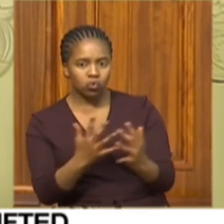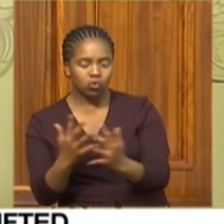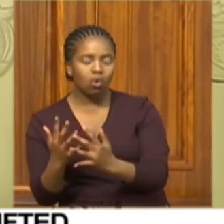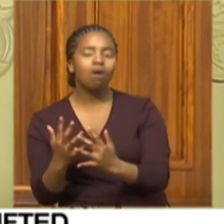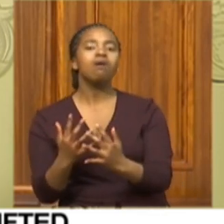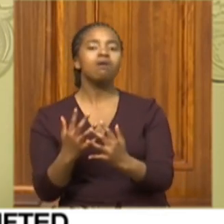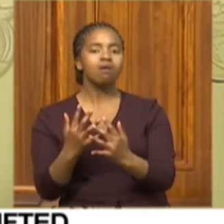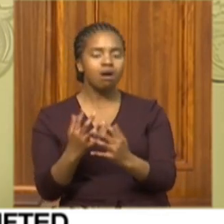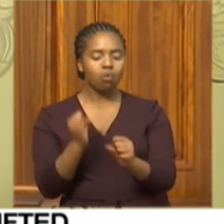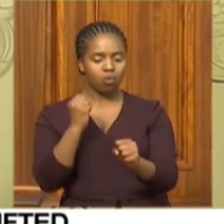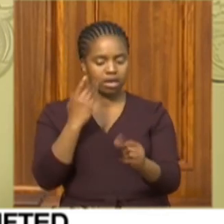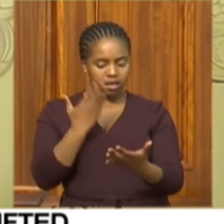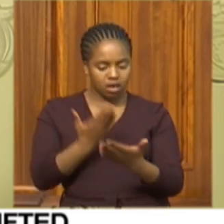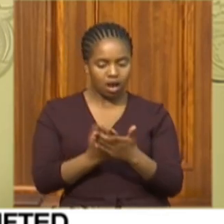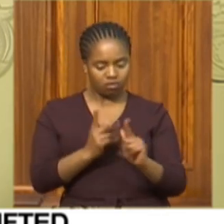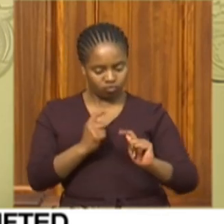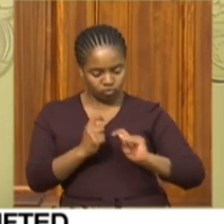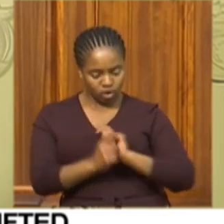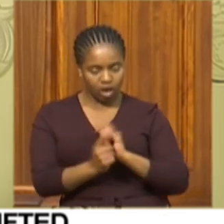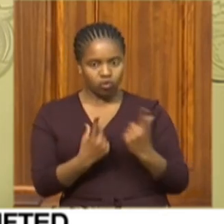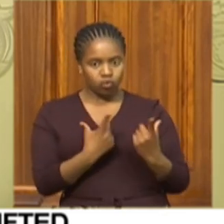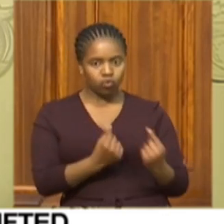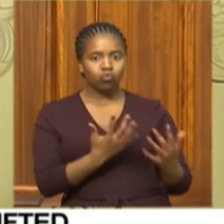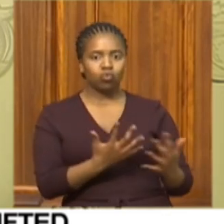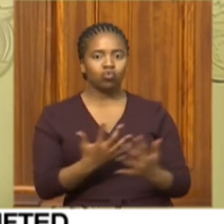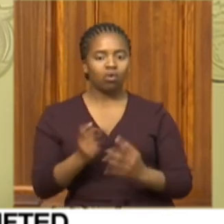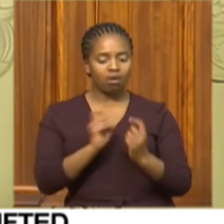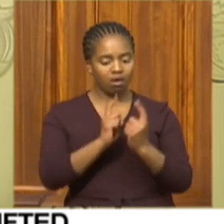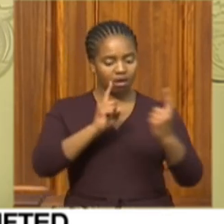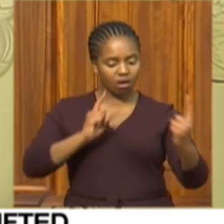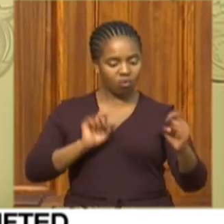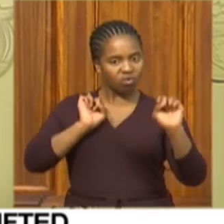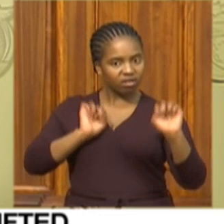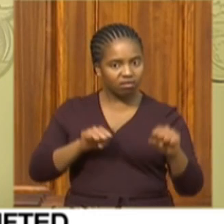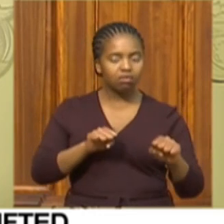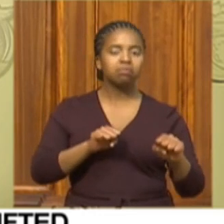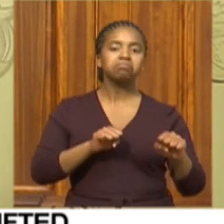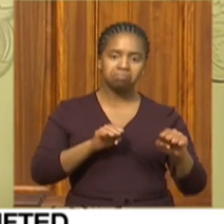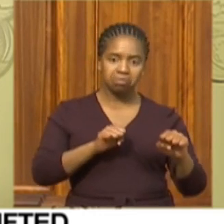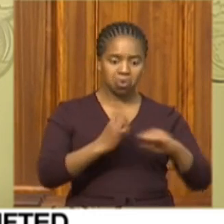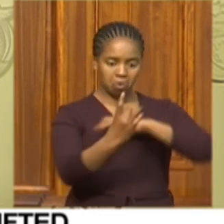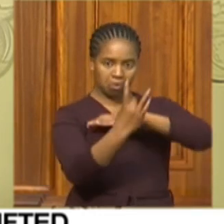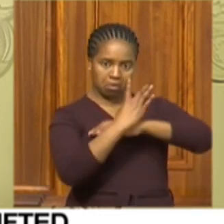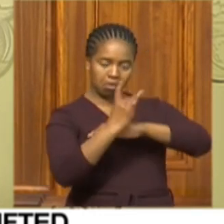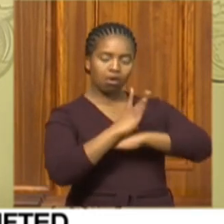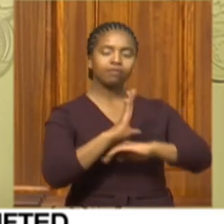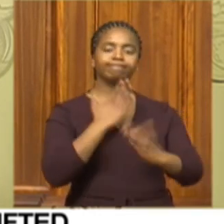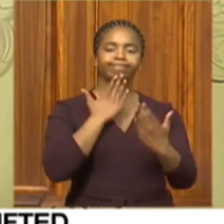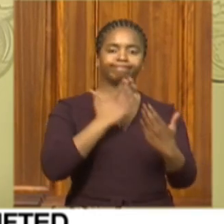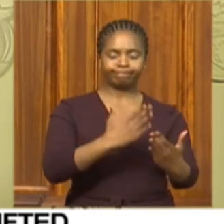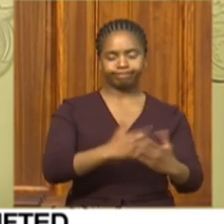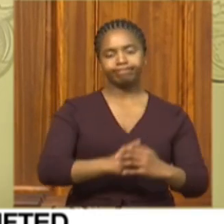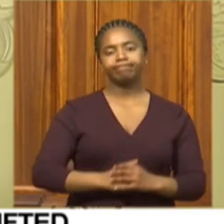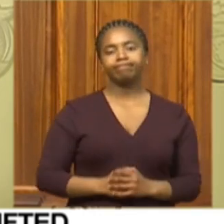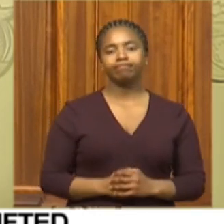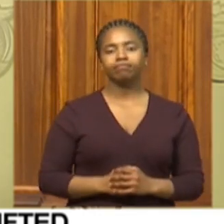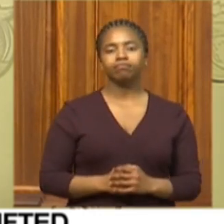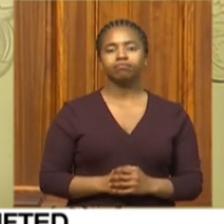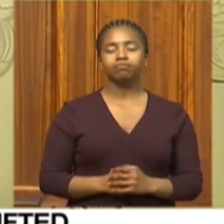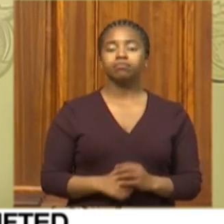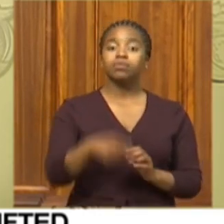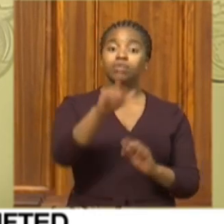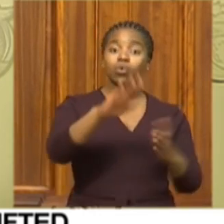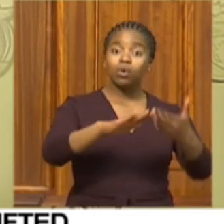can be adjusted during the time of coronavirus. We welcome the role of